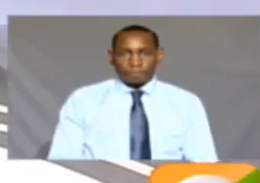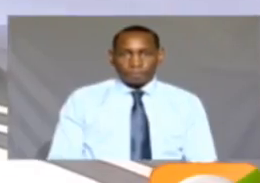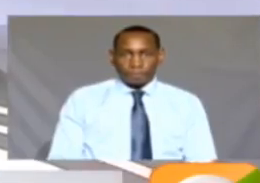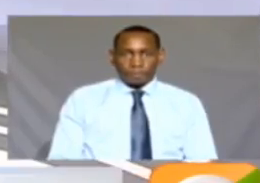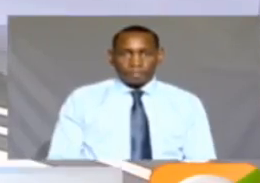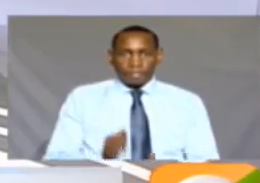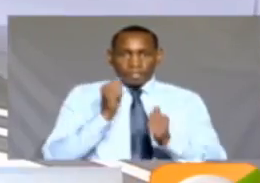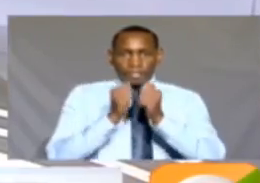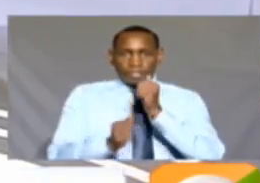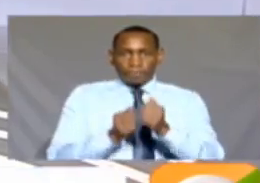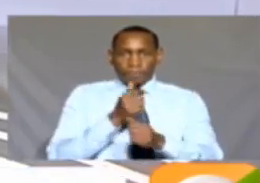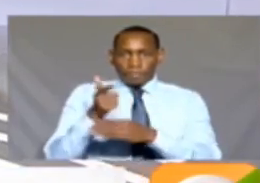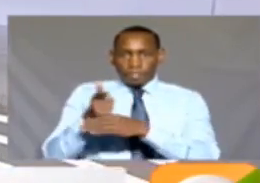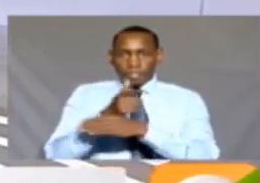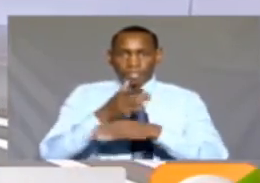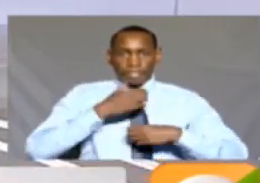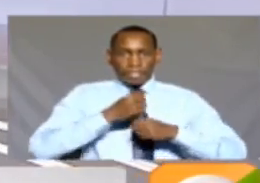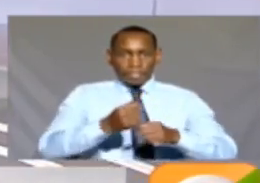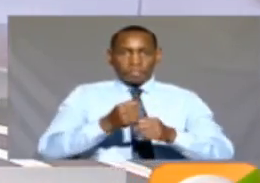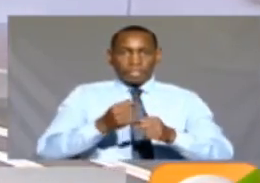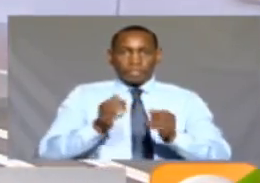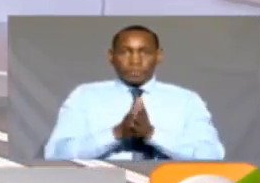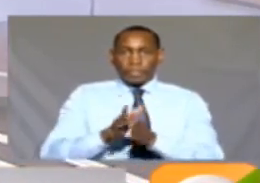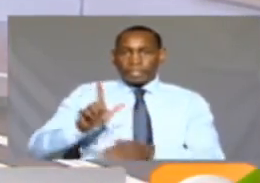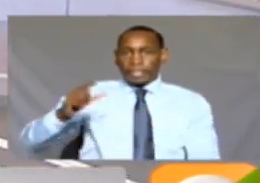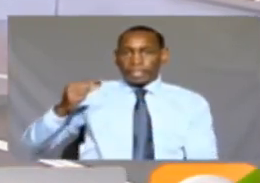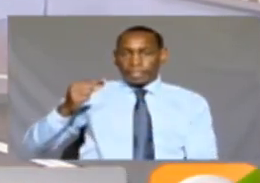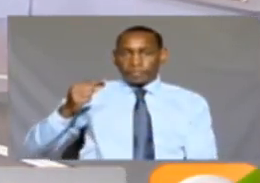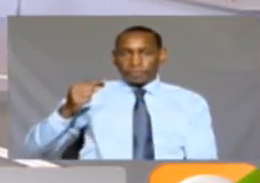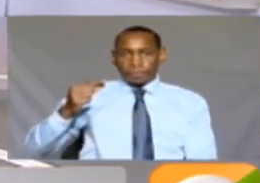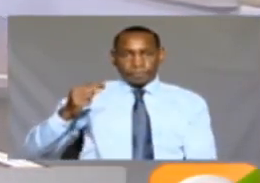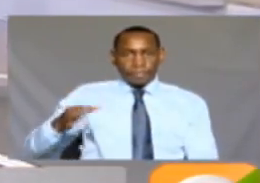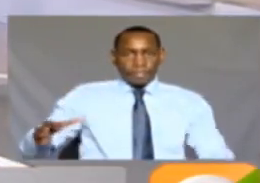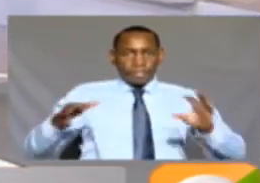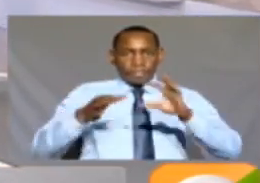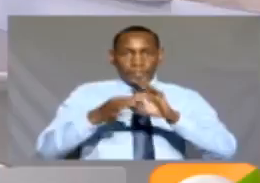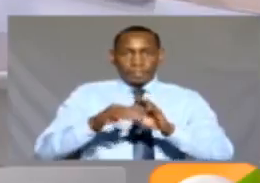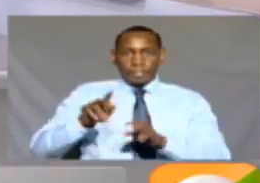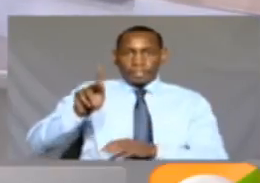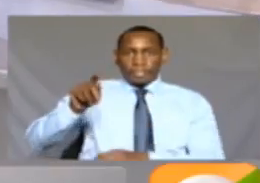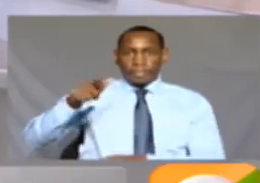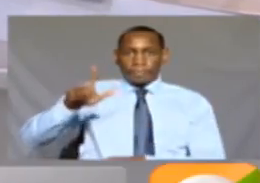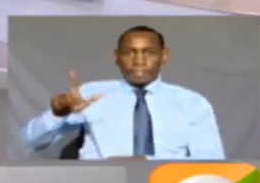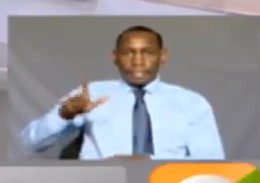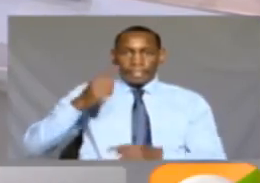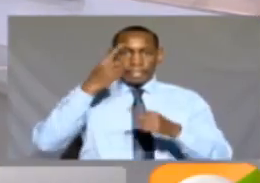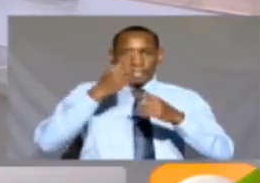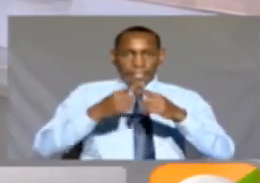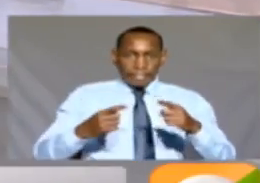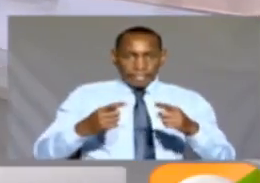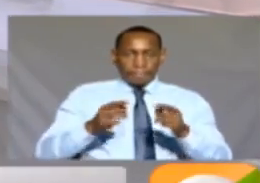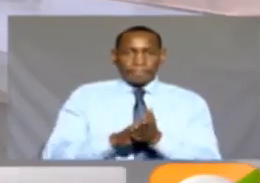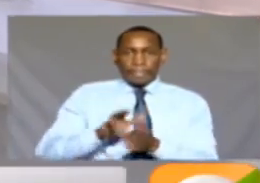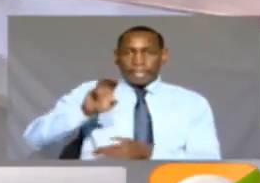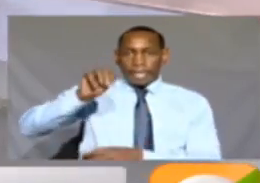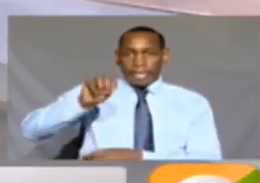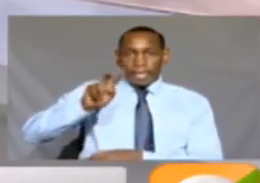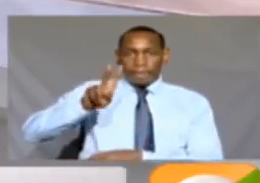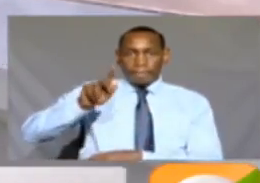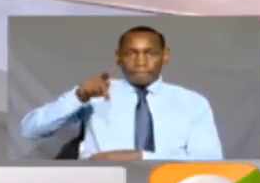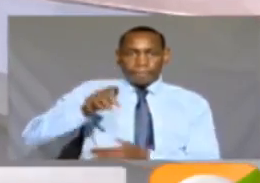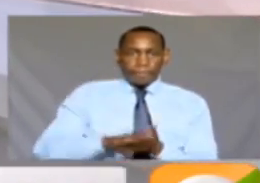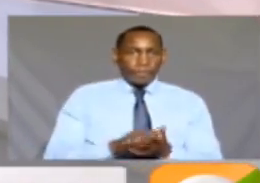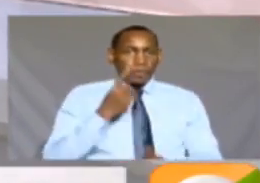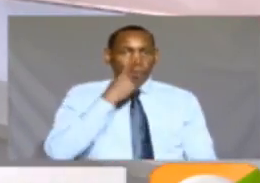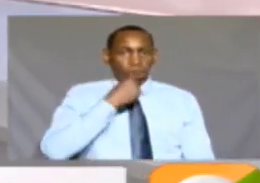the Sports Journalism Association and LG have put together the KPL Players of the Year, and the MVP is